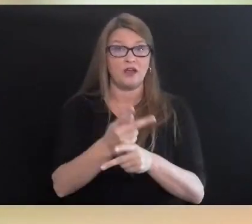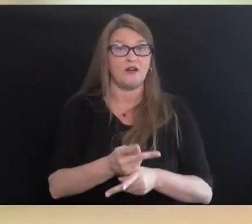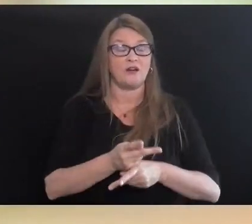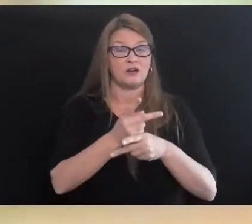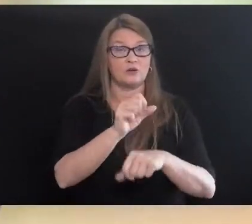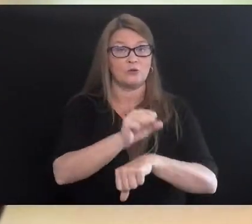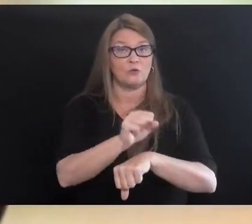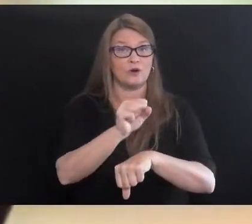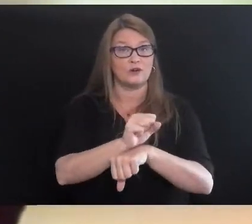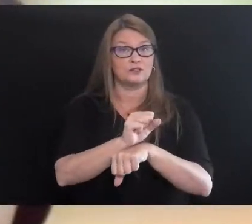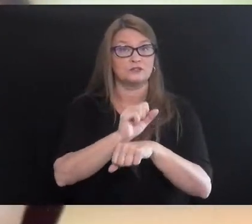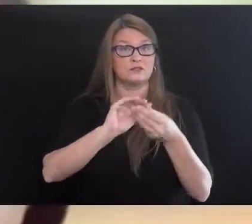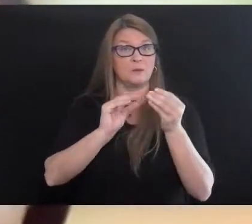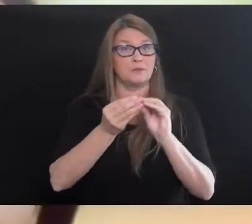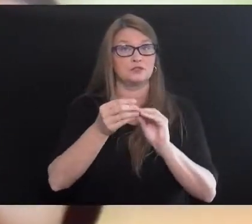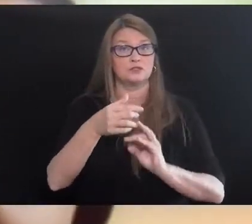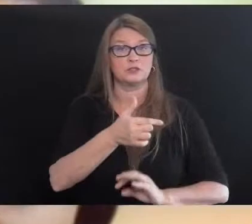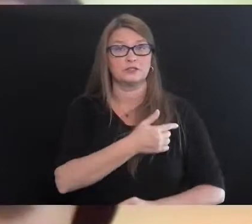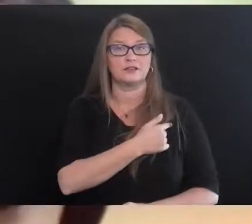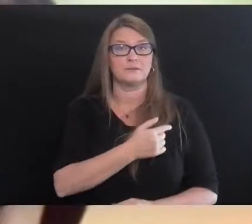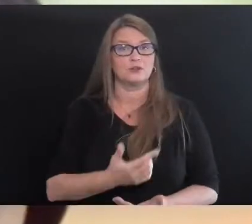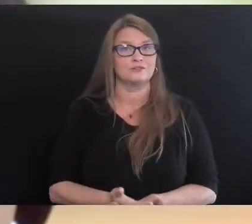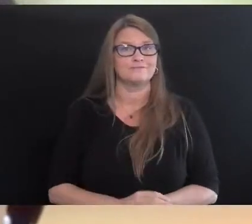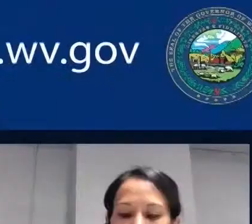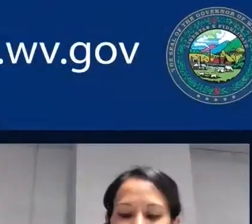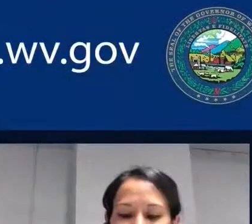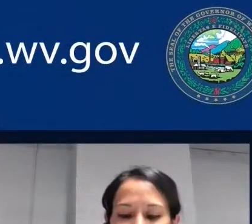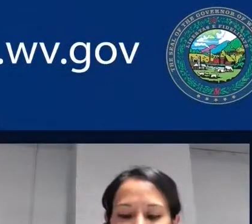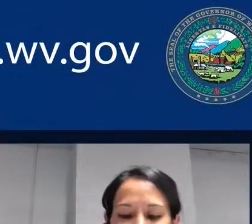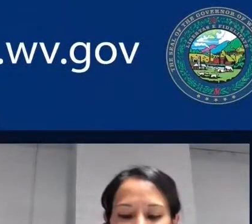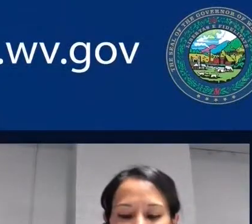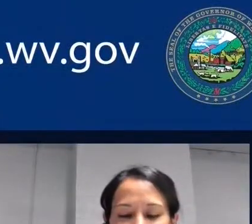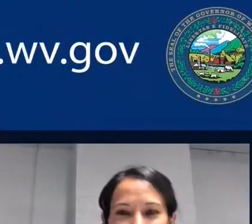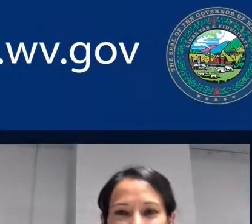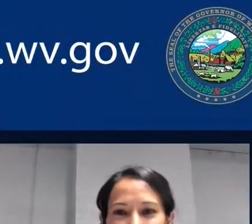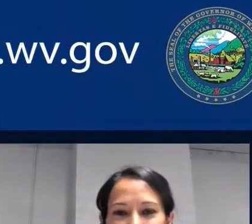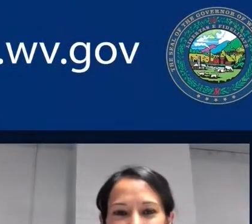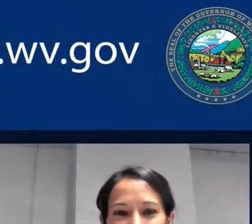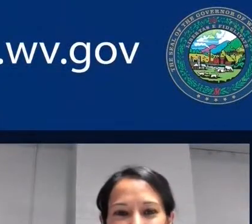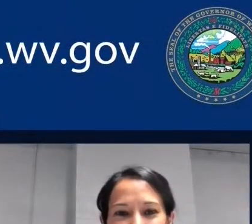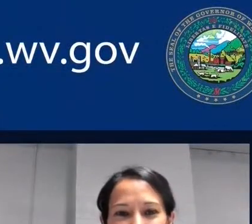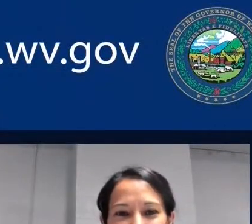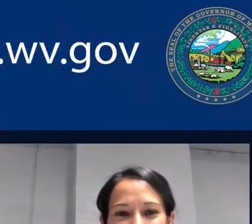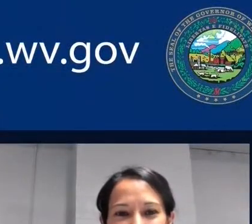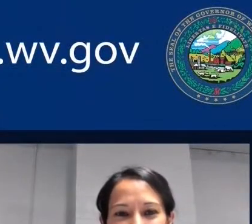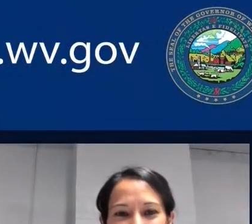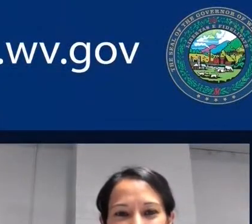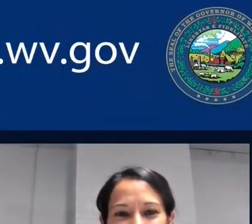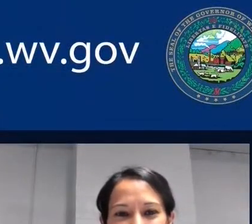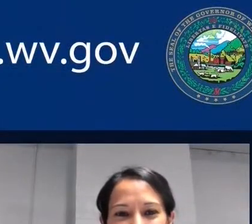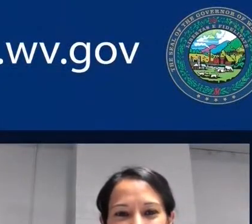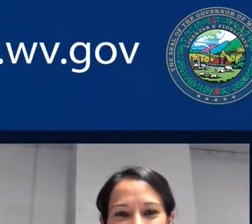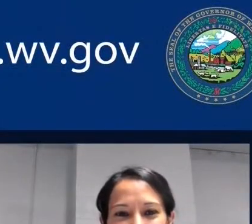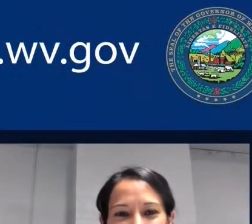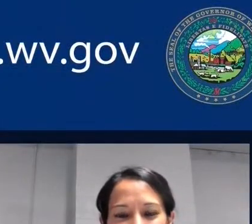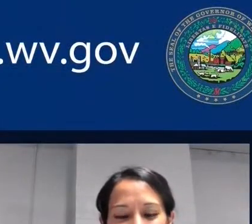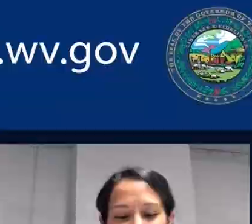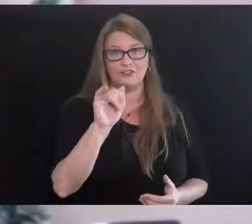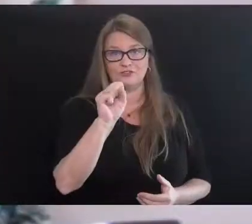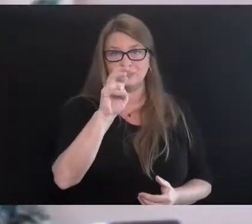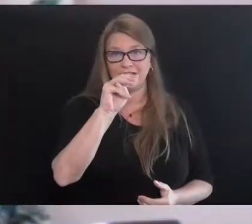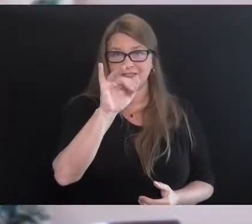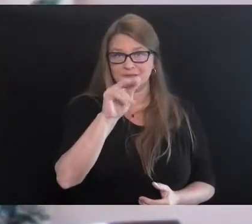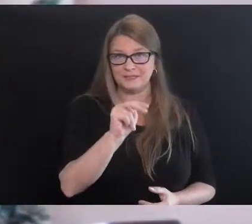and how important that is as well. Thank you, guys. Dr. Marsh. Well, thank you, Jasmine. Thank